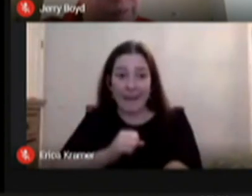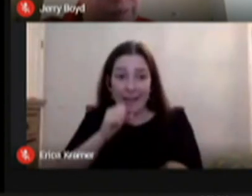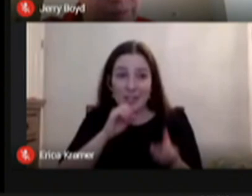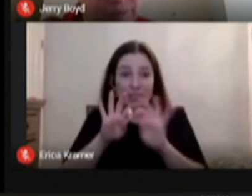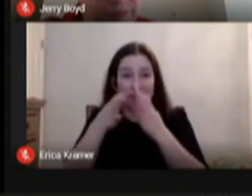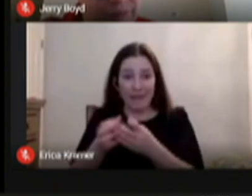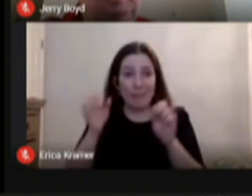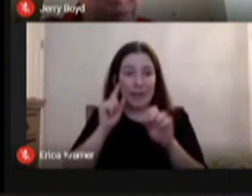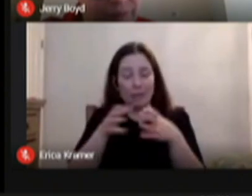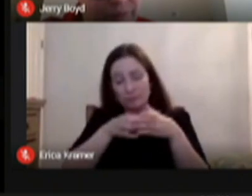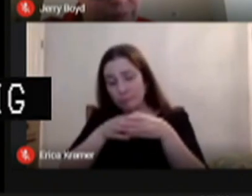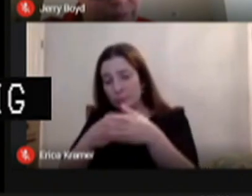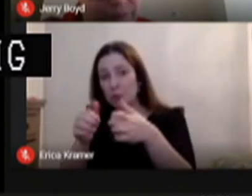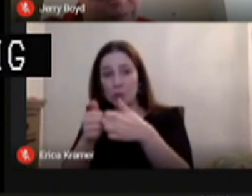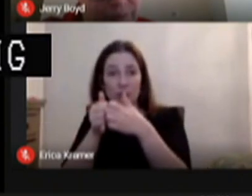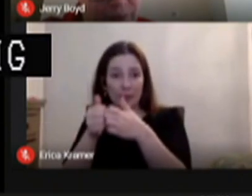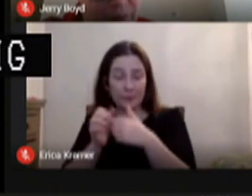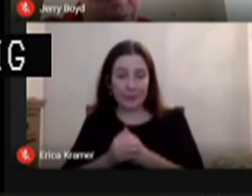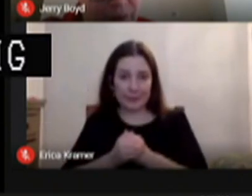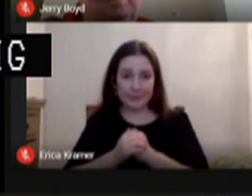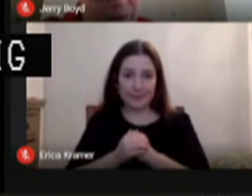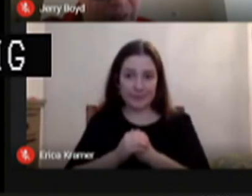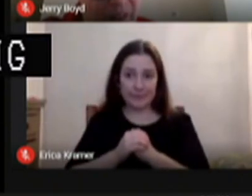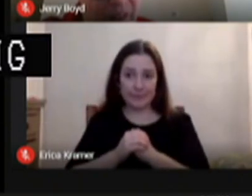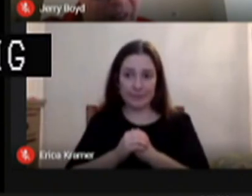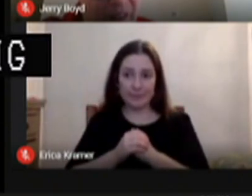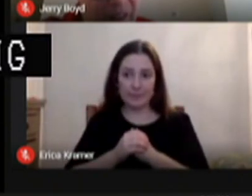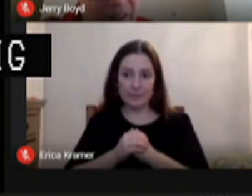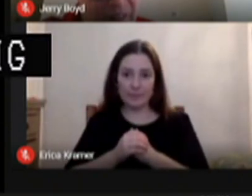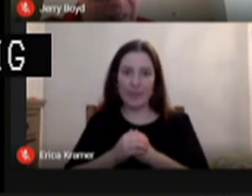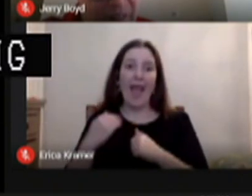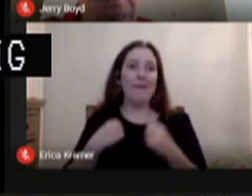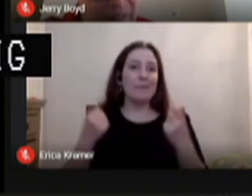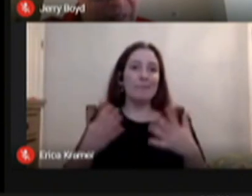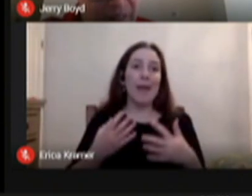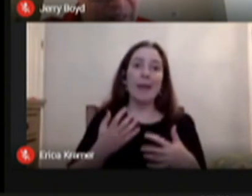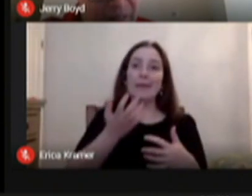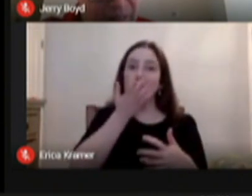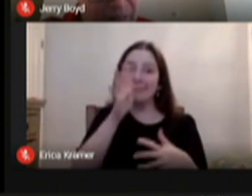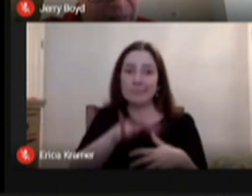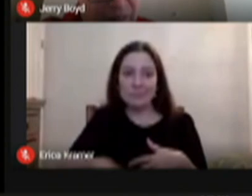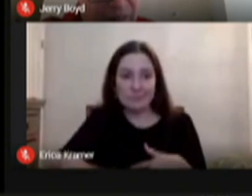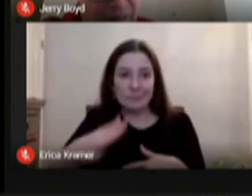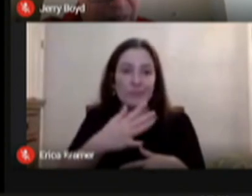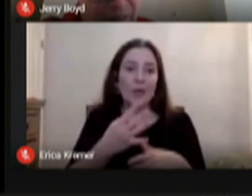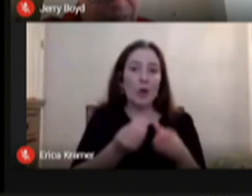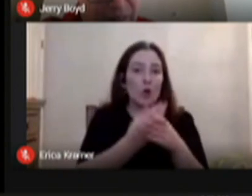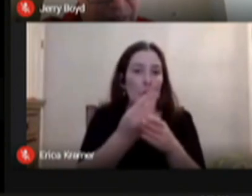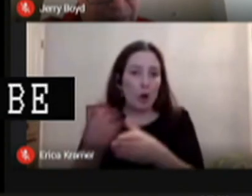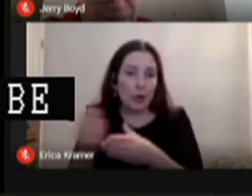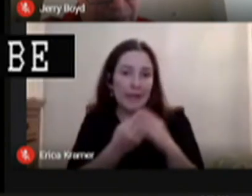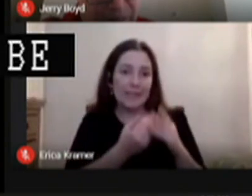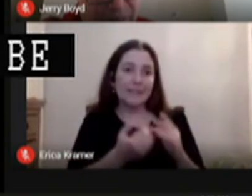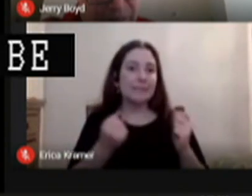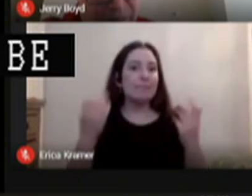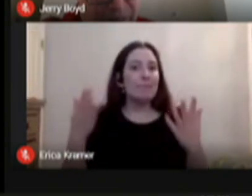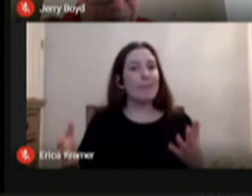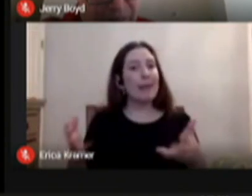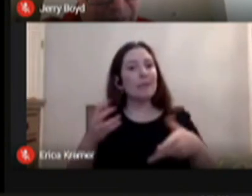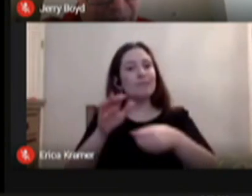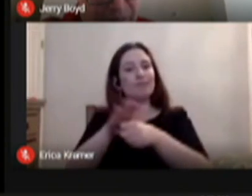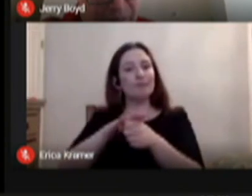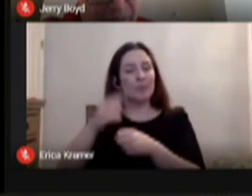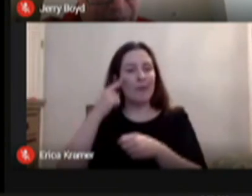the plaza. And many gardens and places to be and hang out. There's a revised and renewed